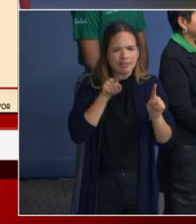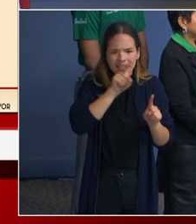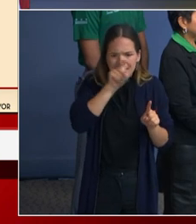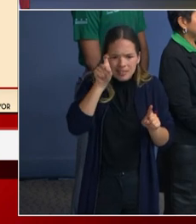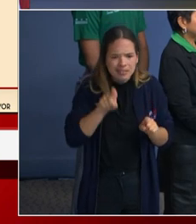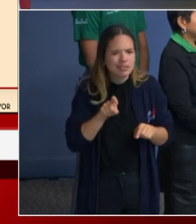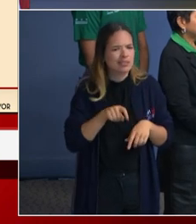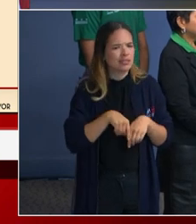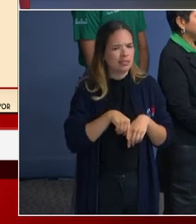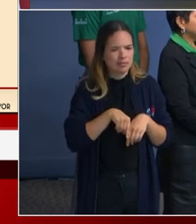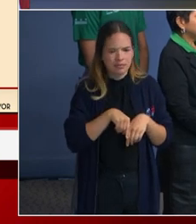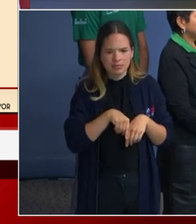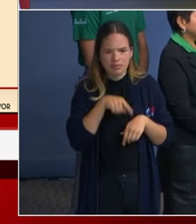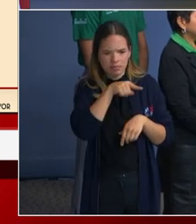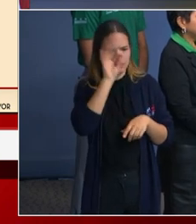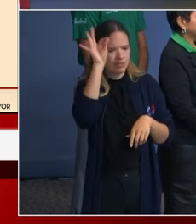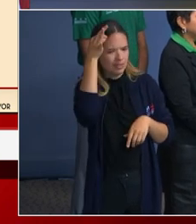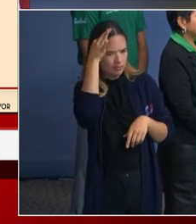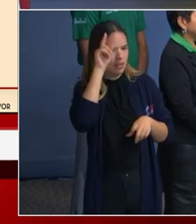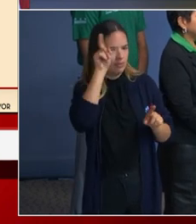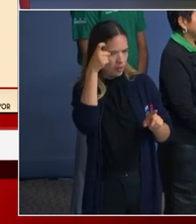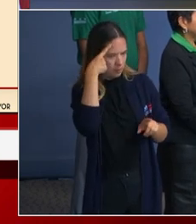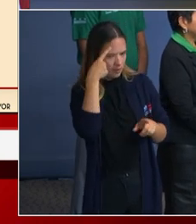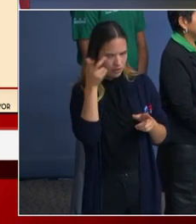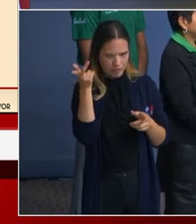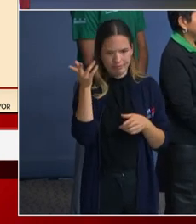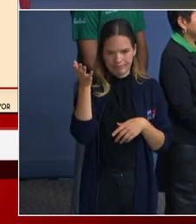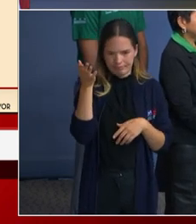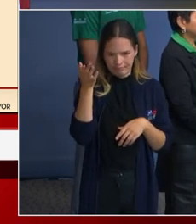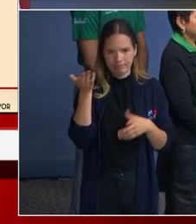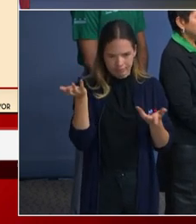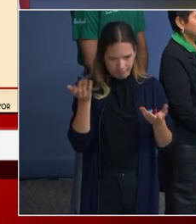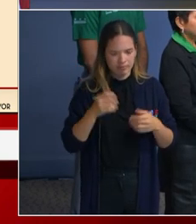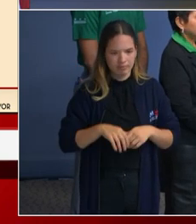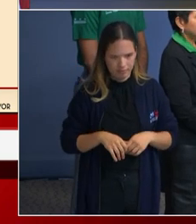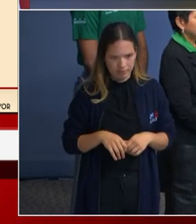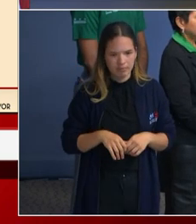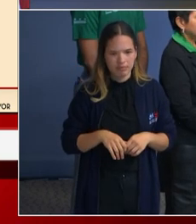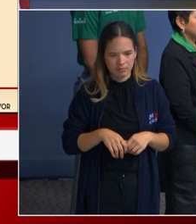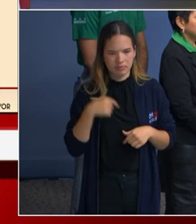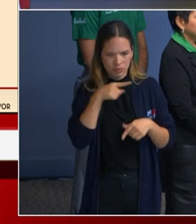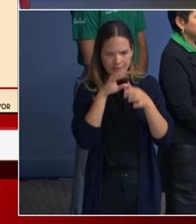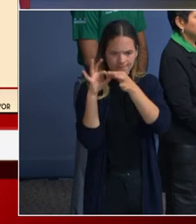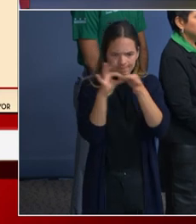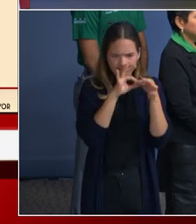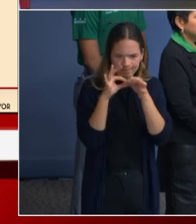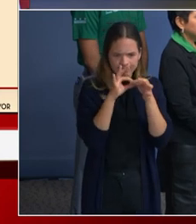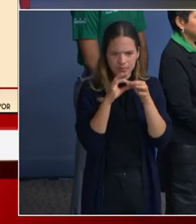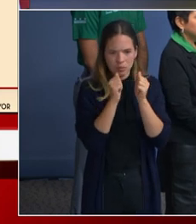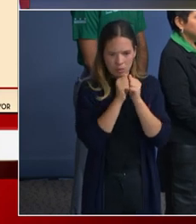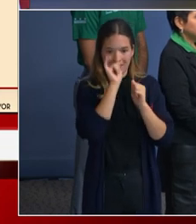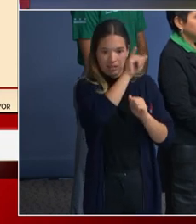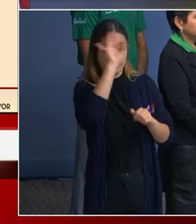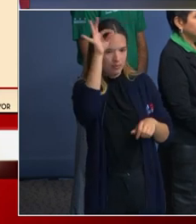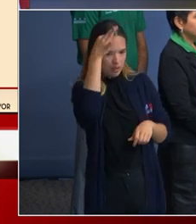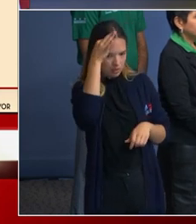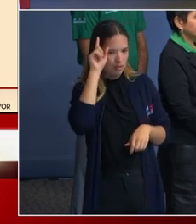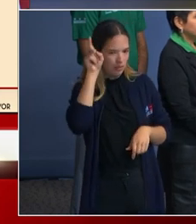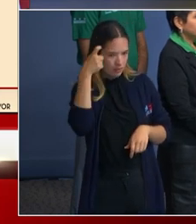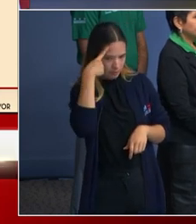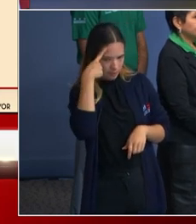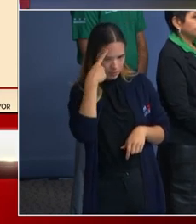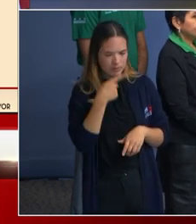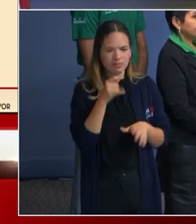federal government, including our coordination with the federal government to